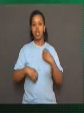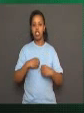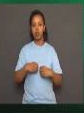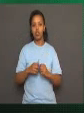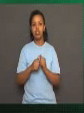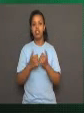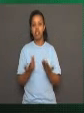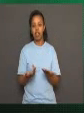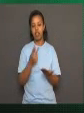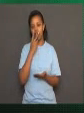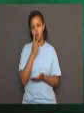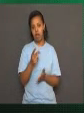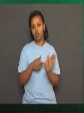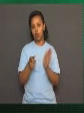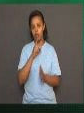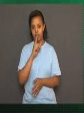organisms.